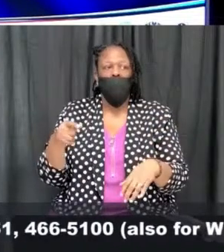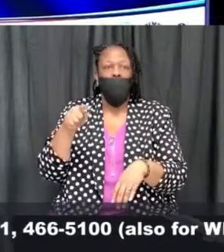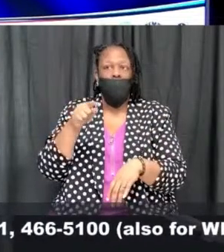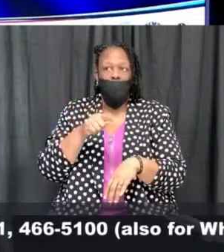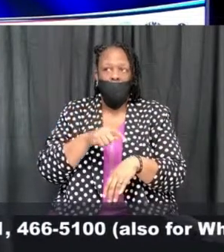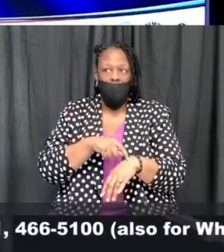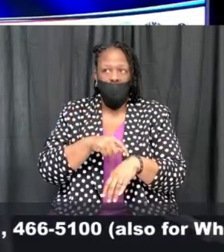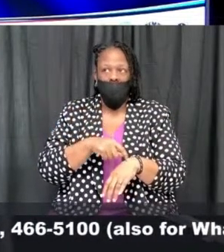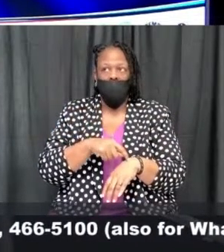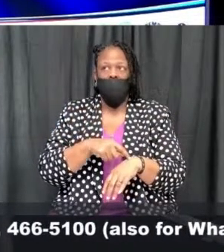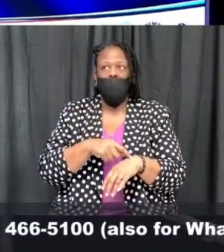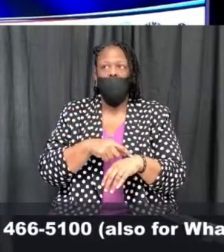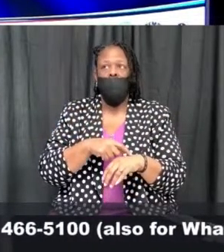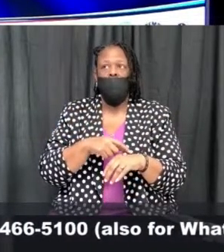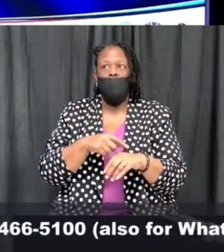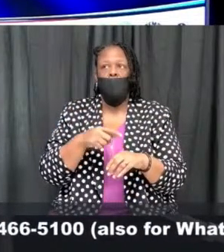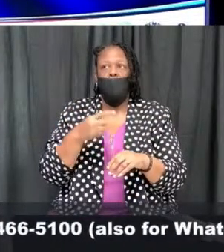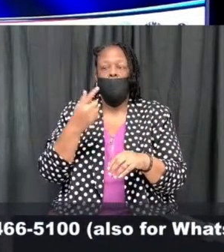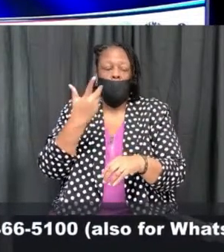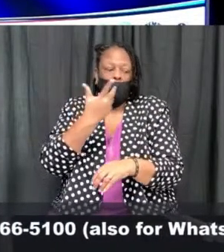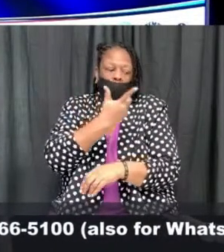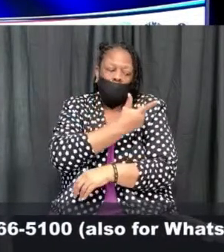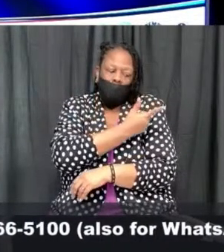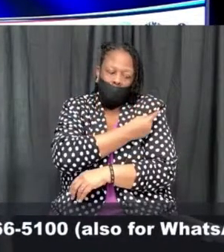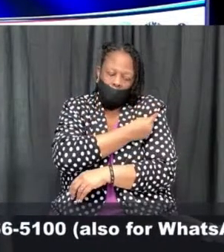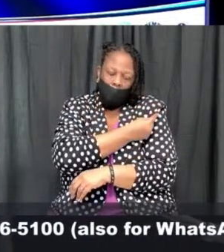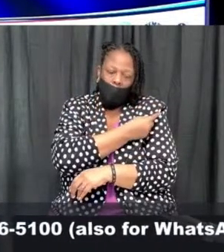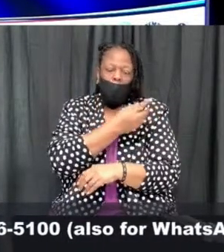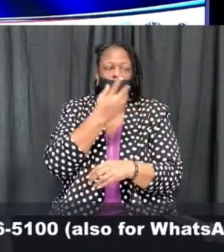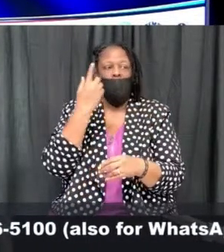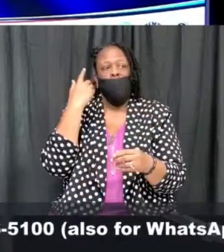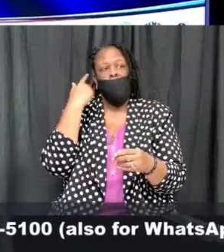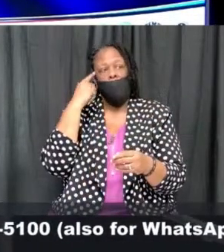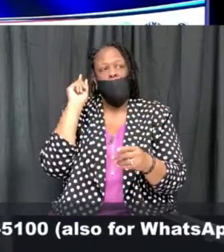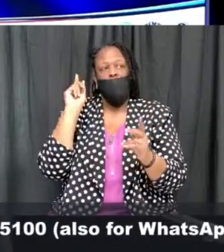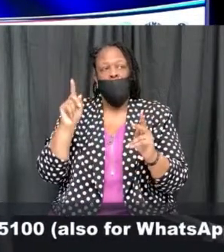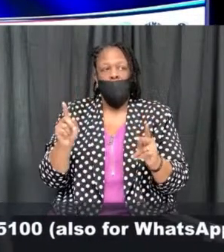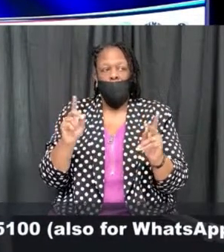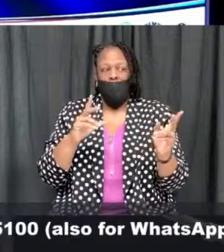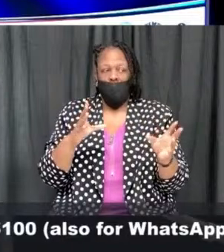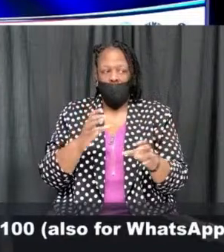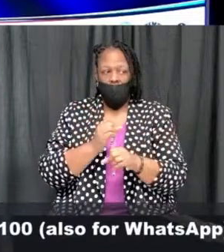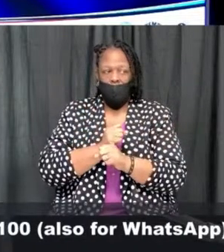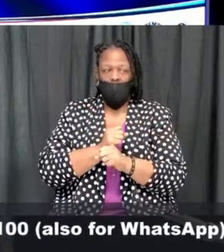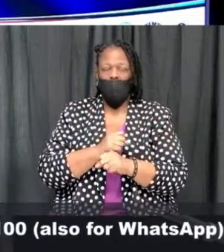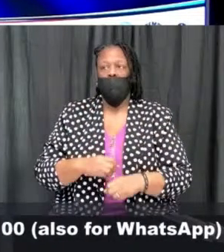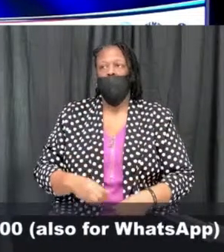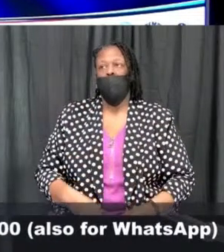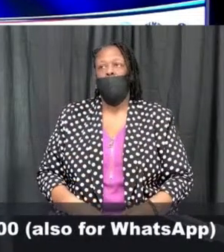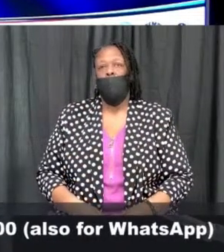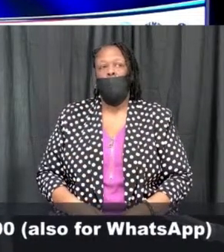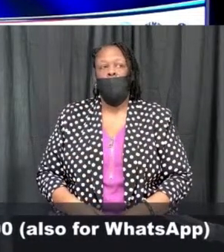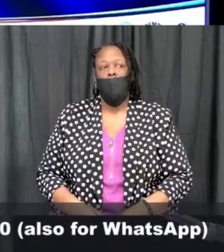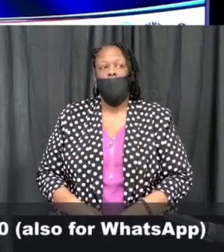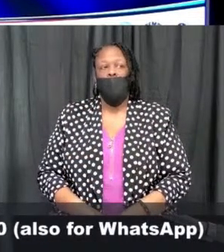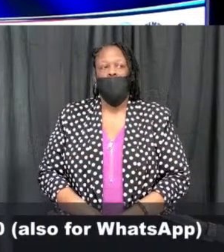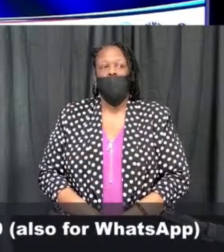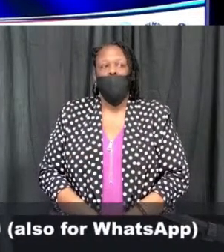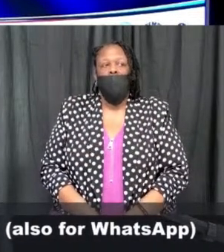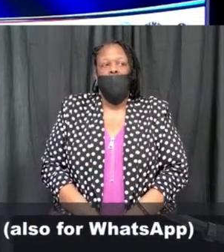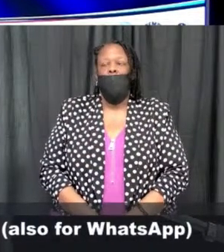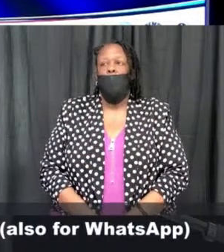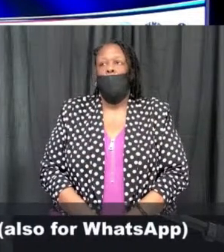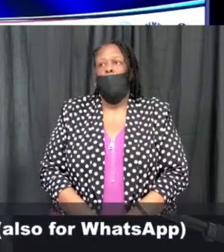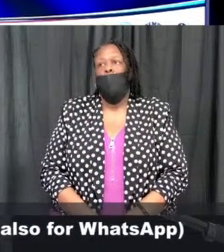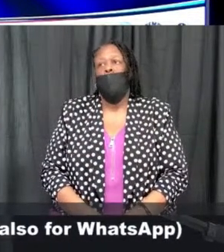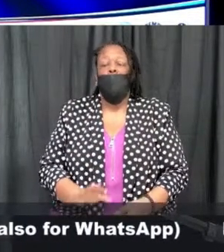been, in many countries, the vaccination roll out. And all